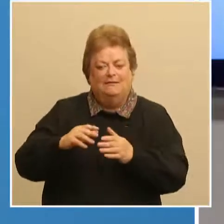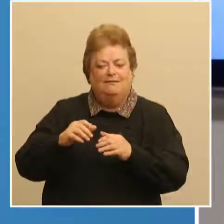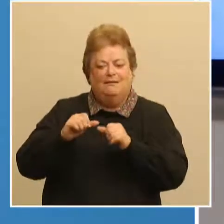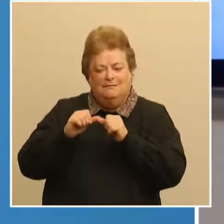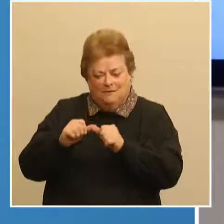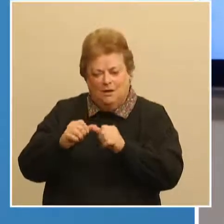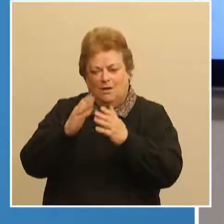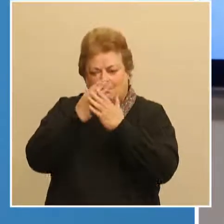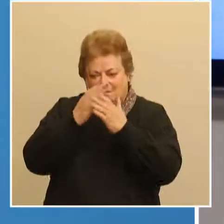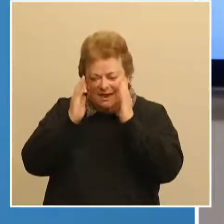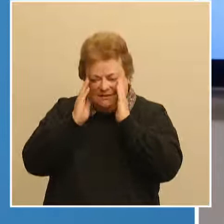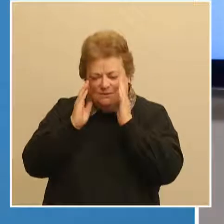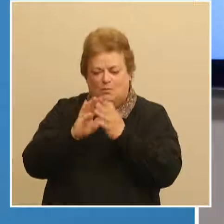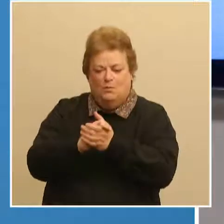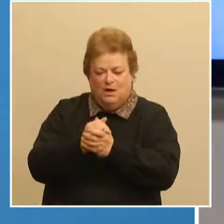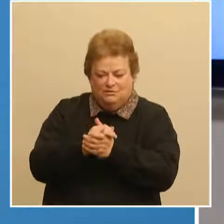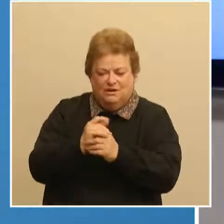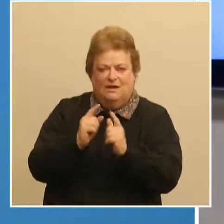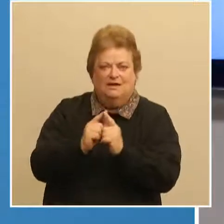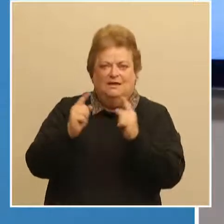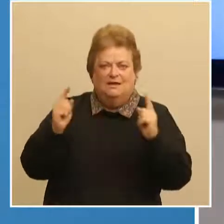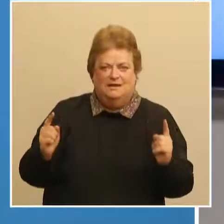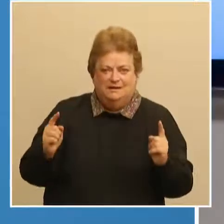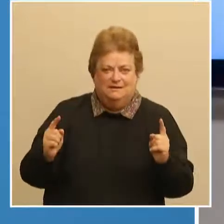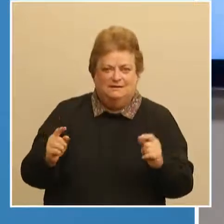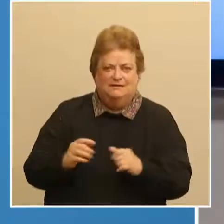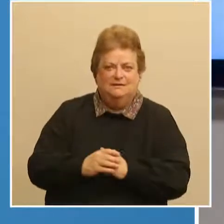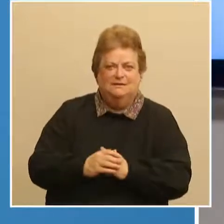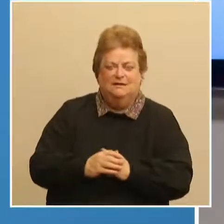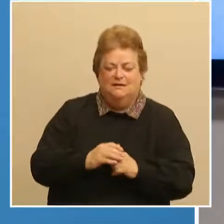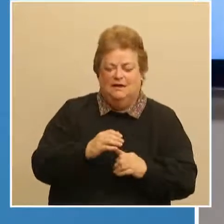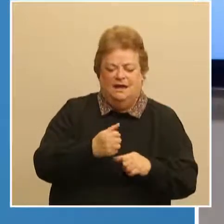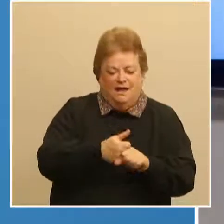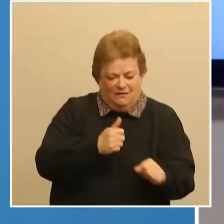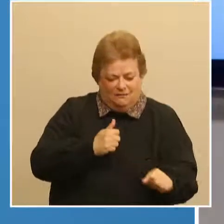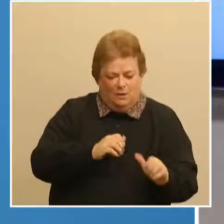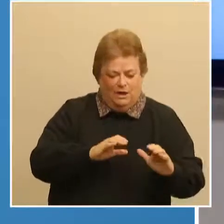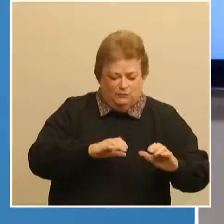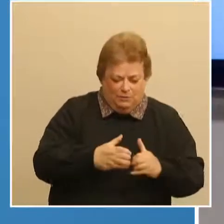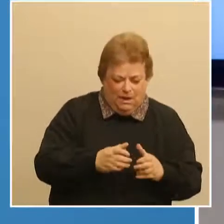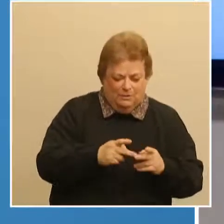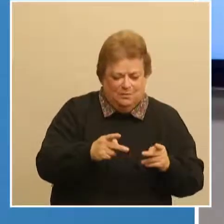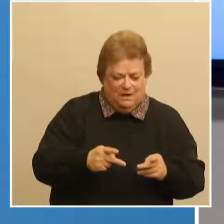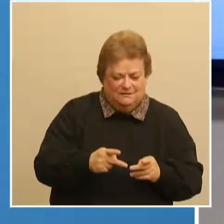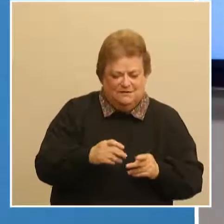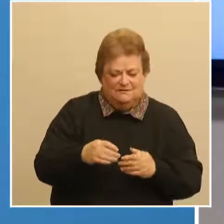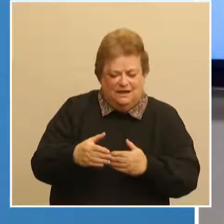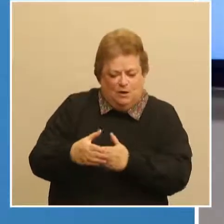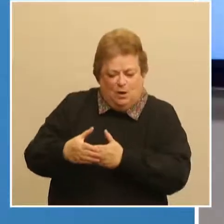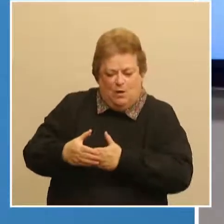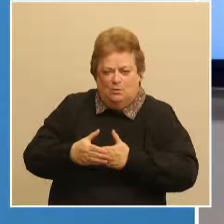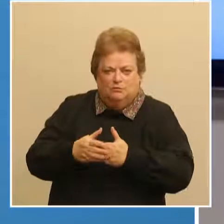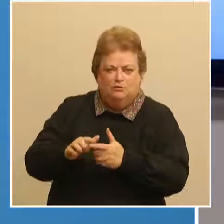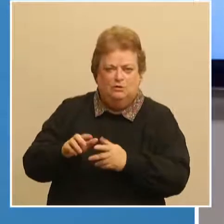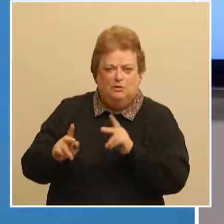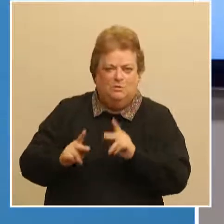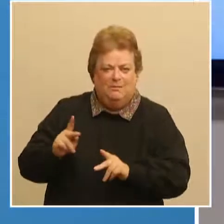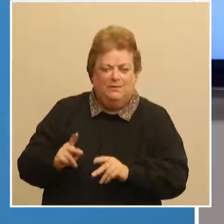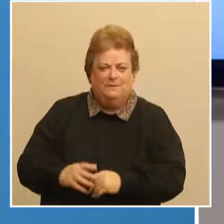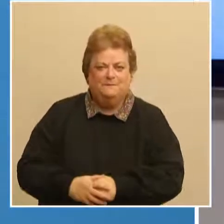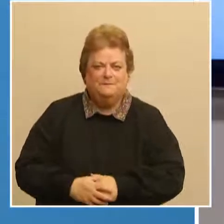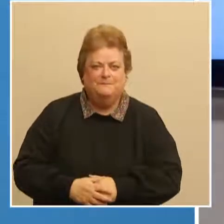hands, watch your distance, and avoid the 3 C's: crowded places, close contact, and confined